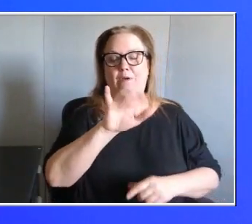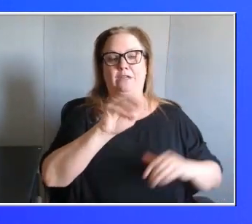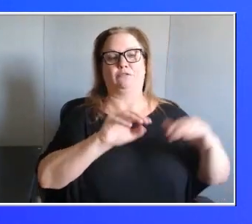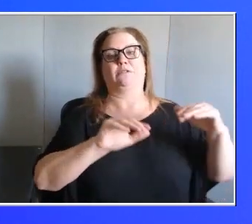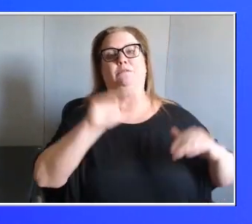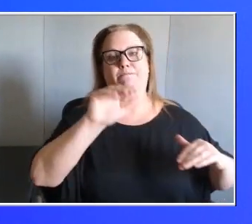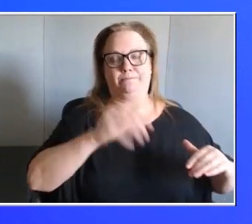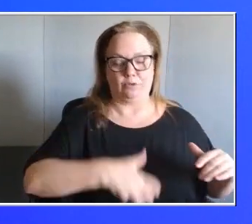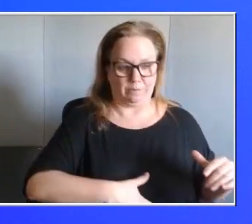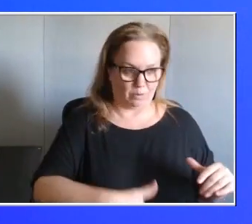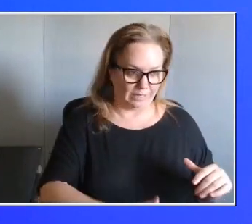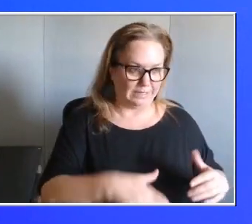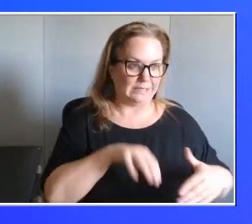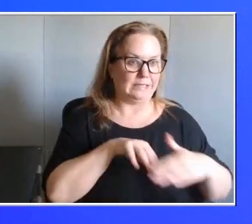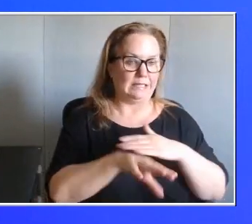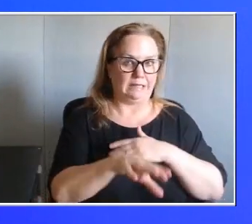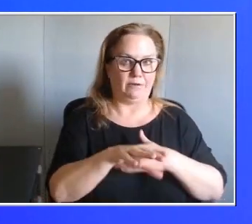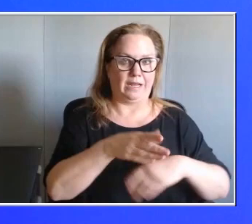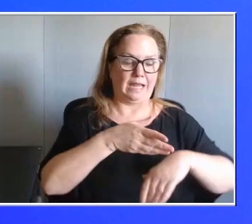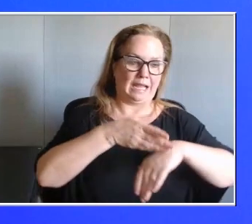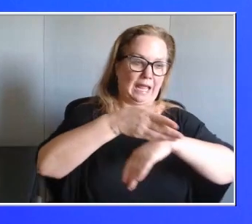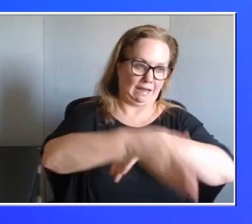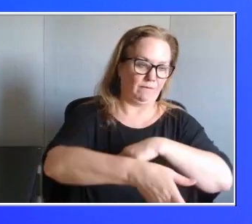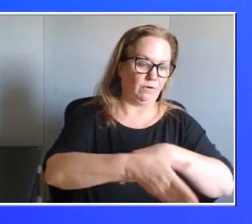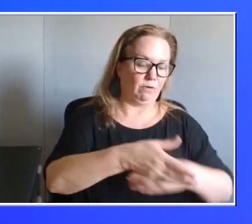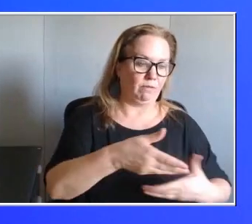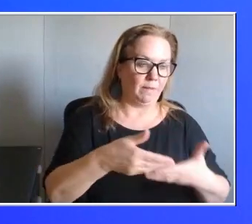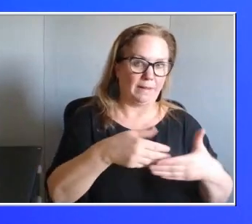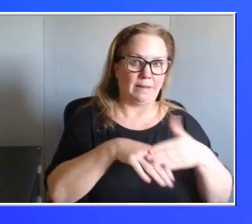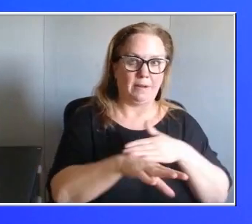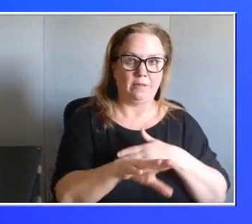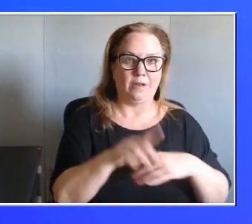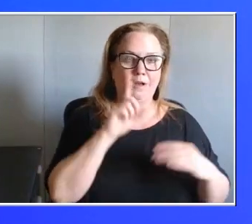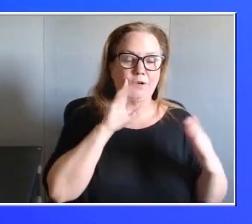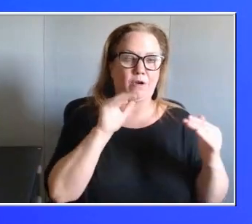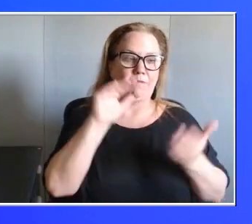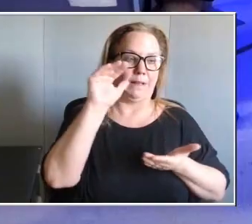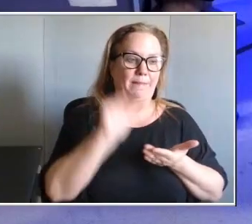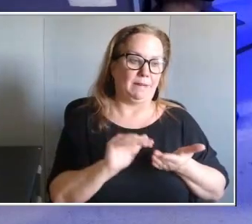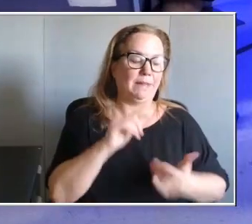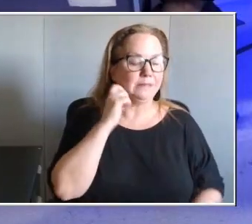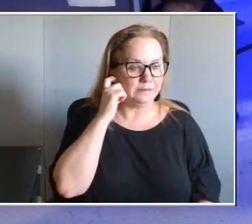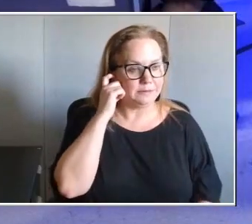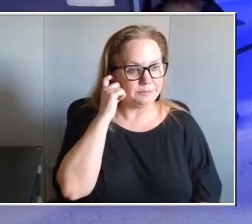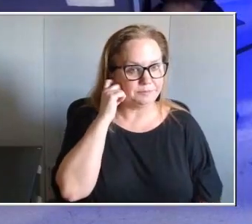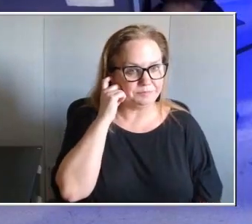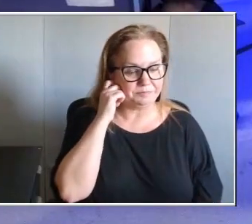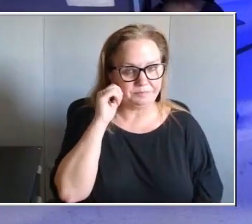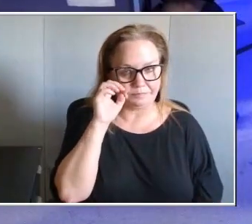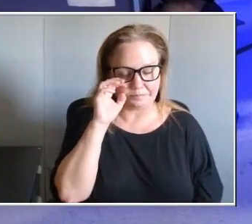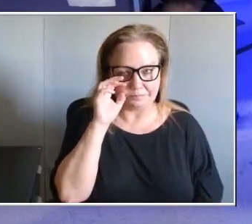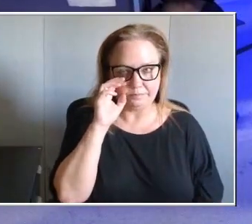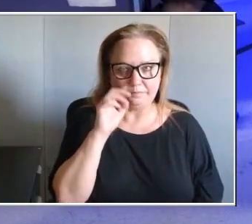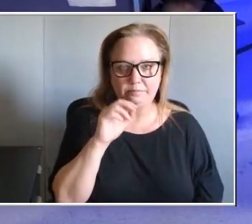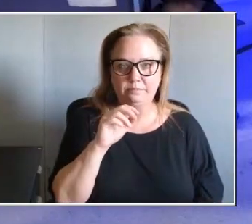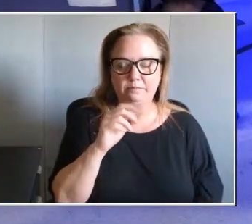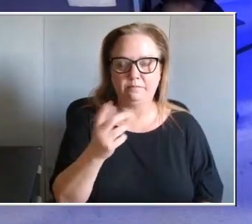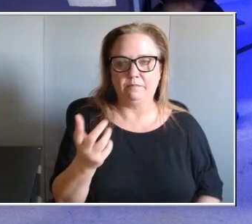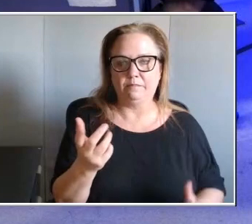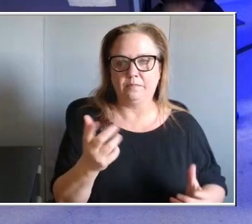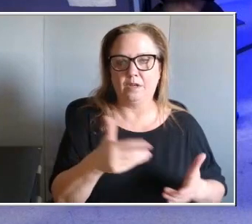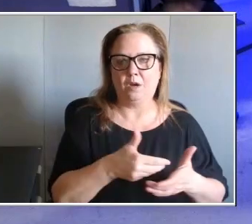pregnancy, delivery, and the postpartum period to hopefully help minimize those. So where do you still have to, what's the next phase